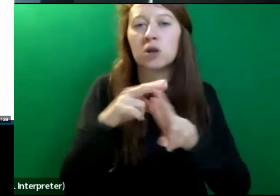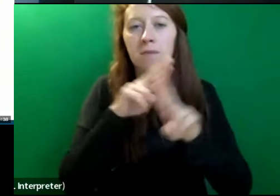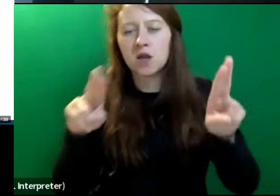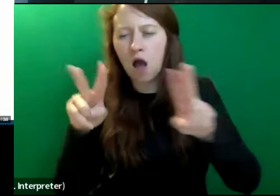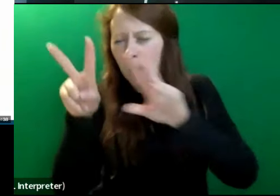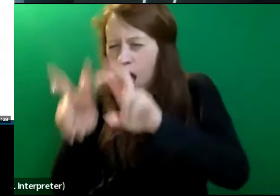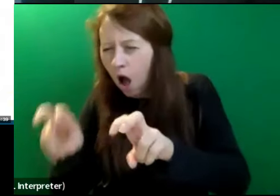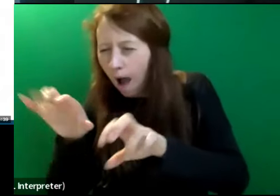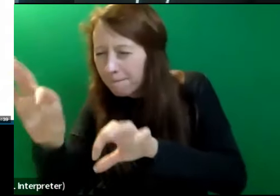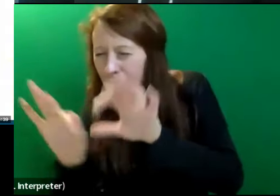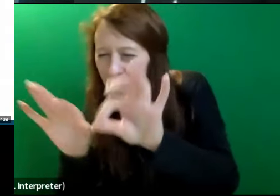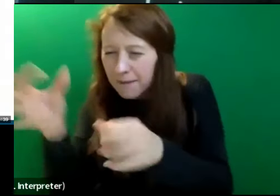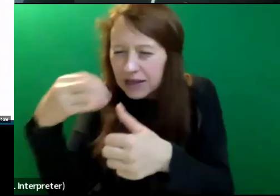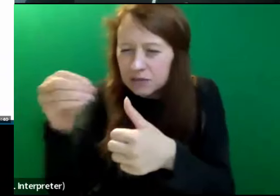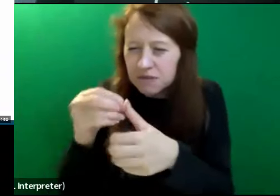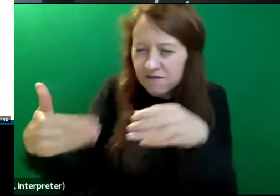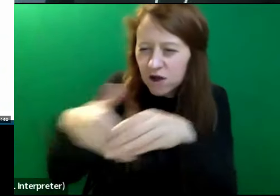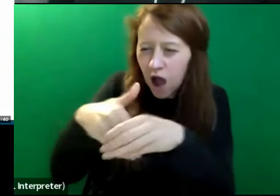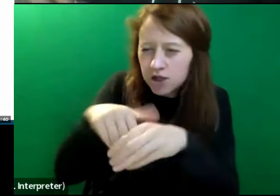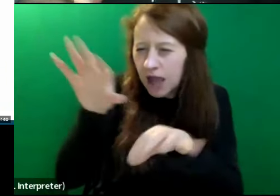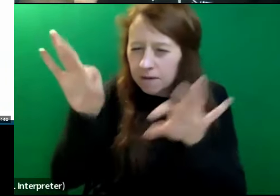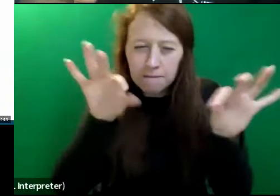videos. So